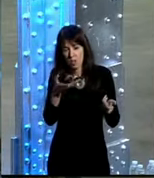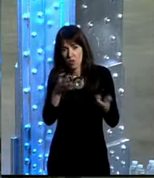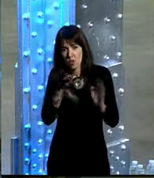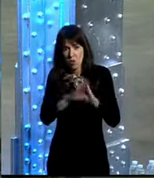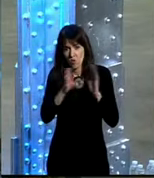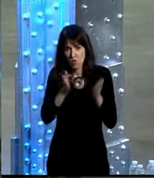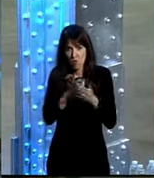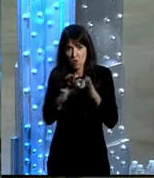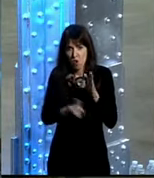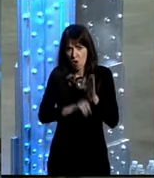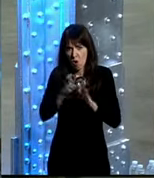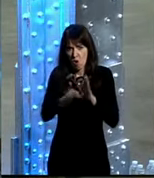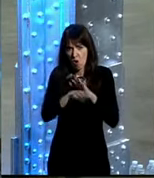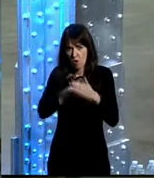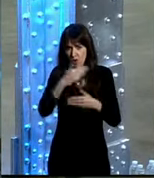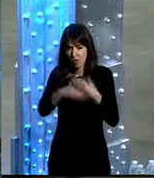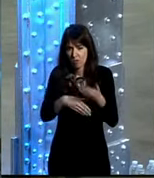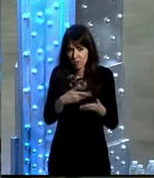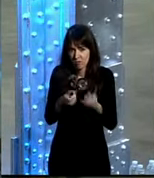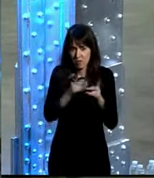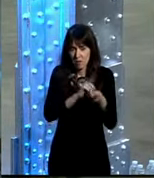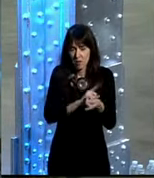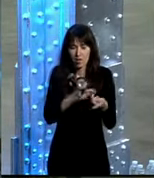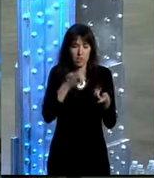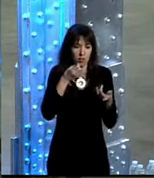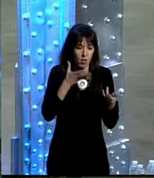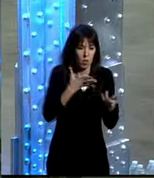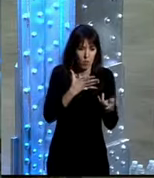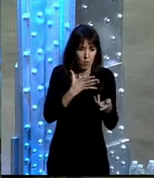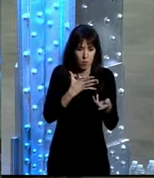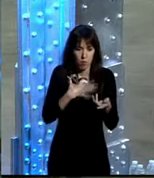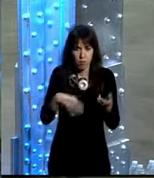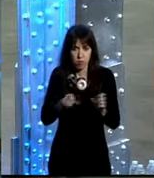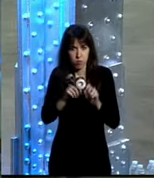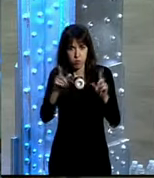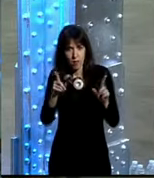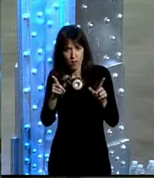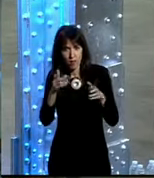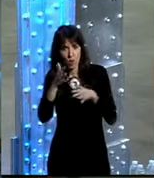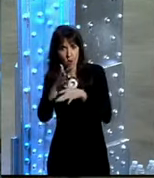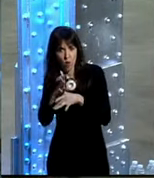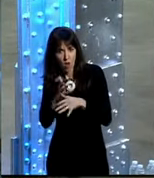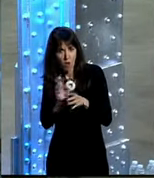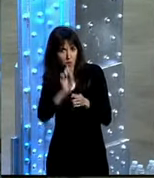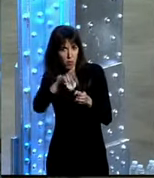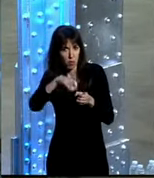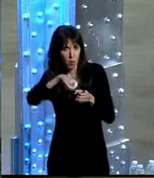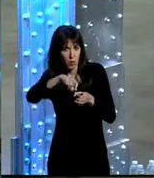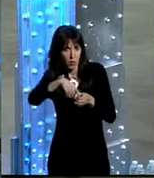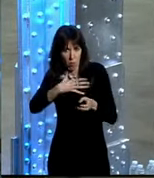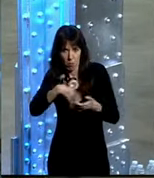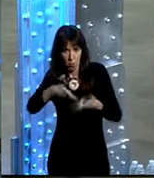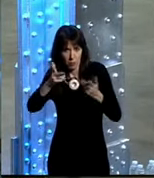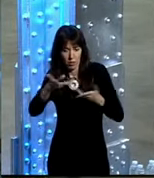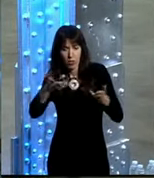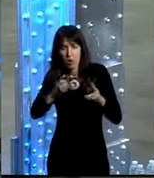that's because players can come in at any time. But I guess, yeah, another step would be that it's